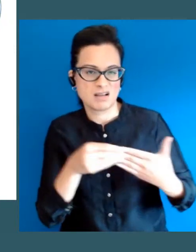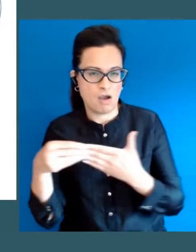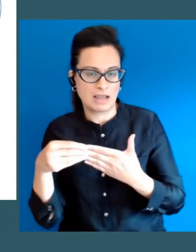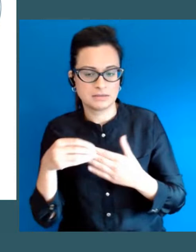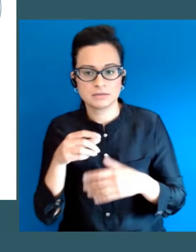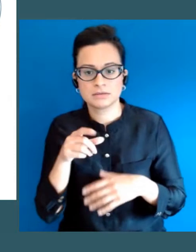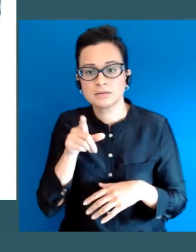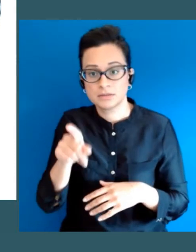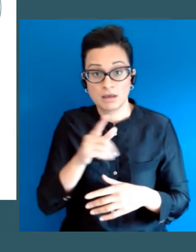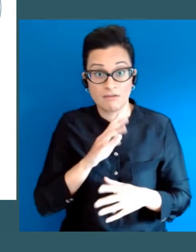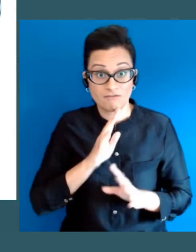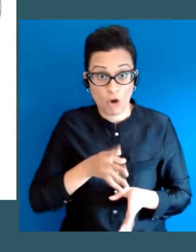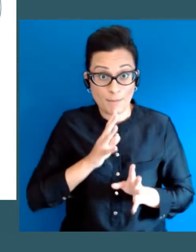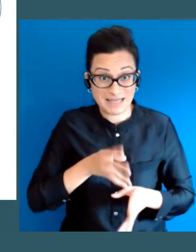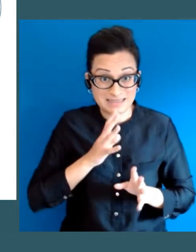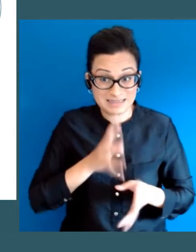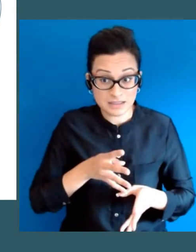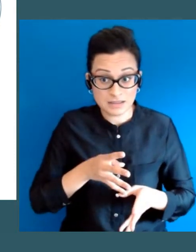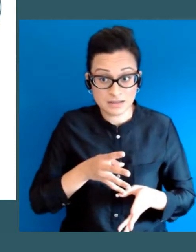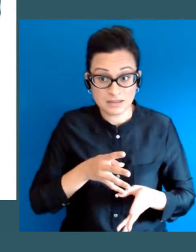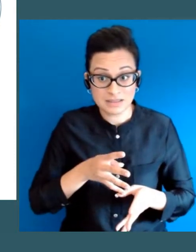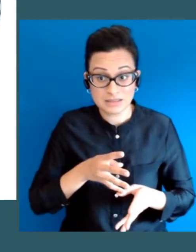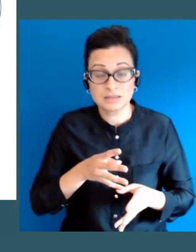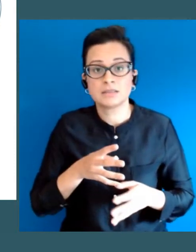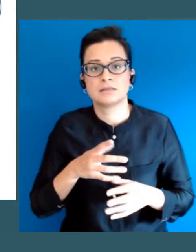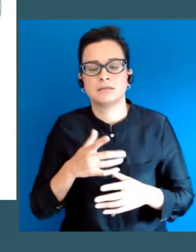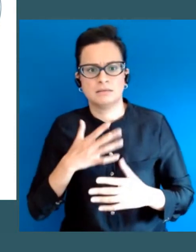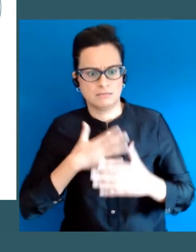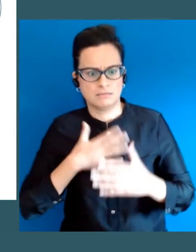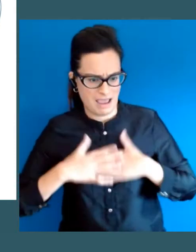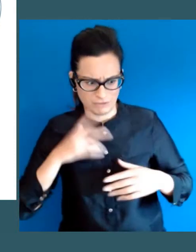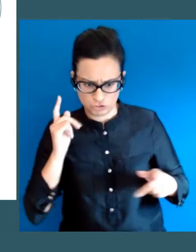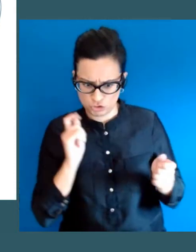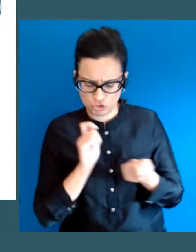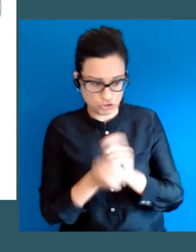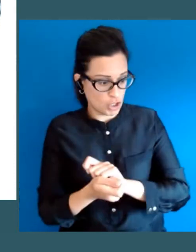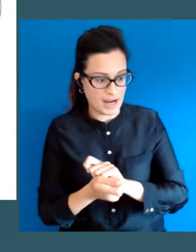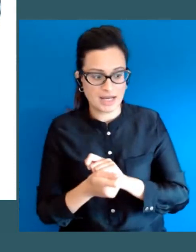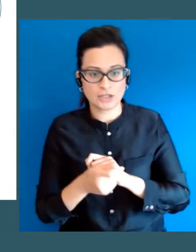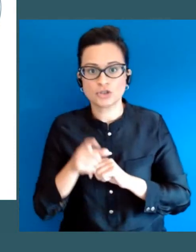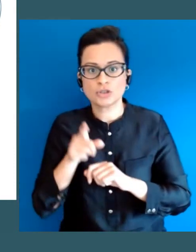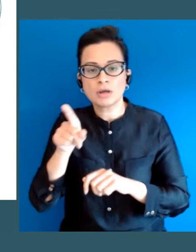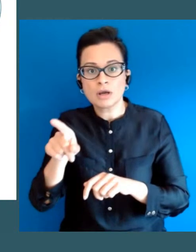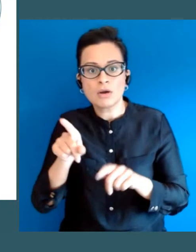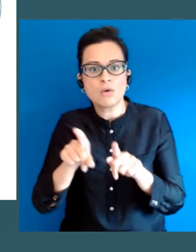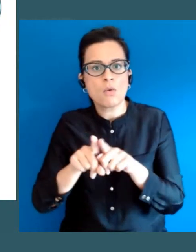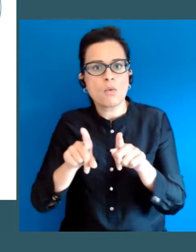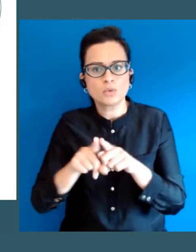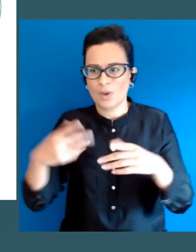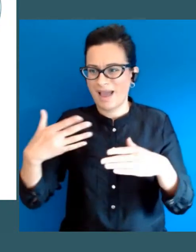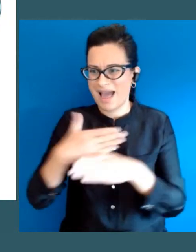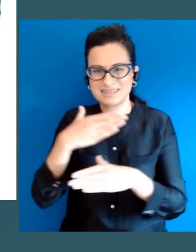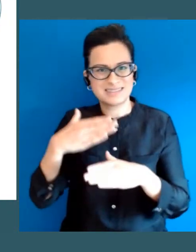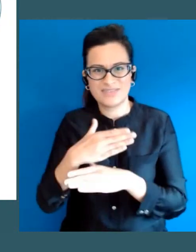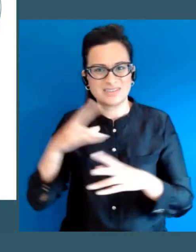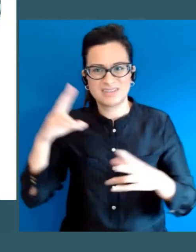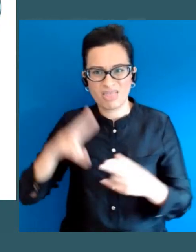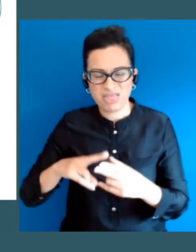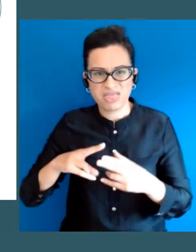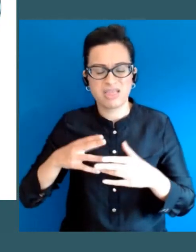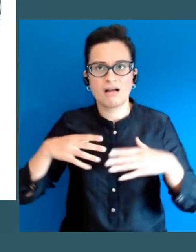vomited, his behaviour had changed, he decreased activity and lethargy, he went